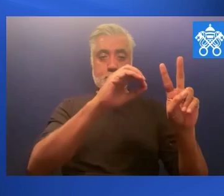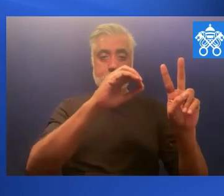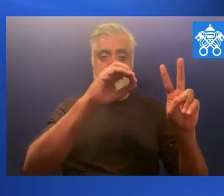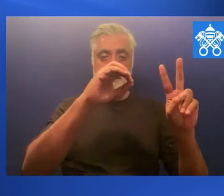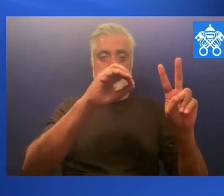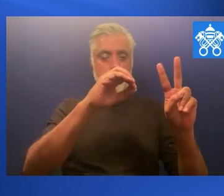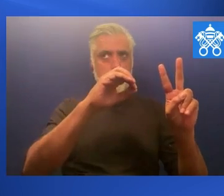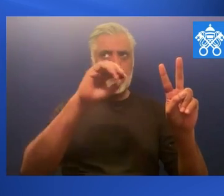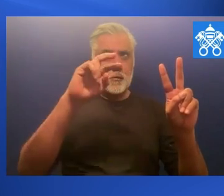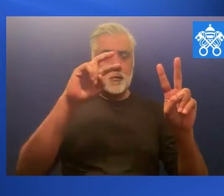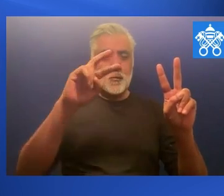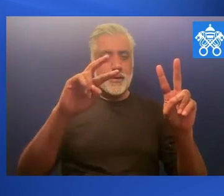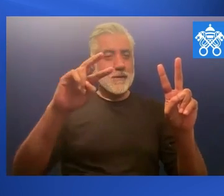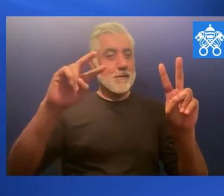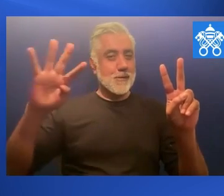Jesus Christ.